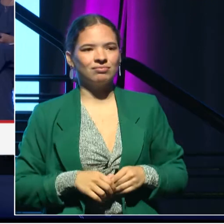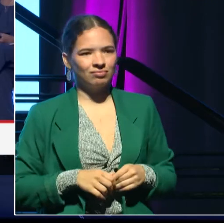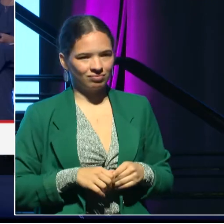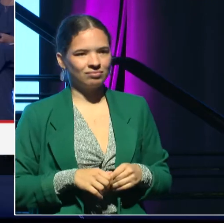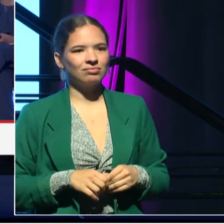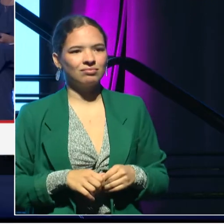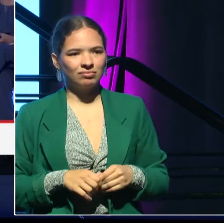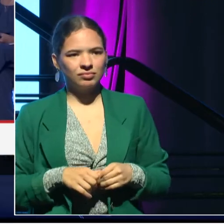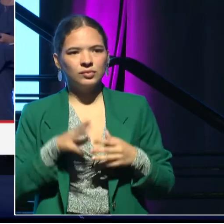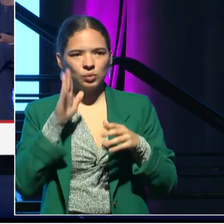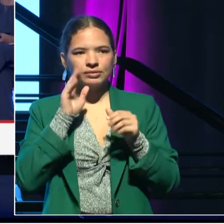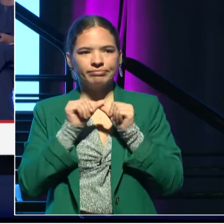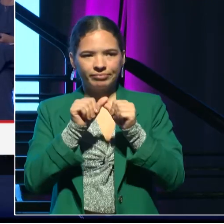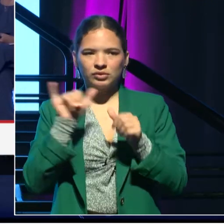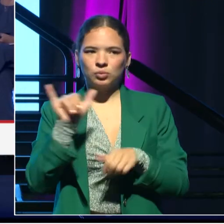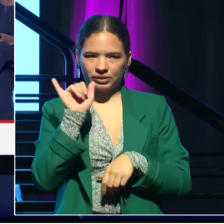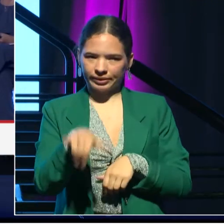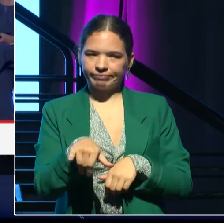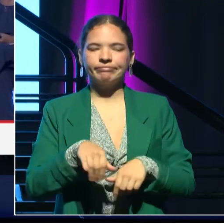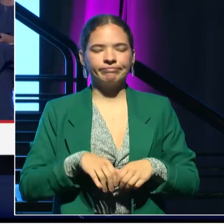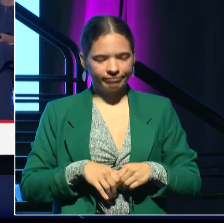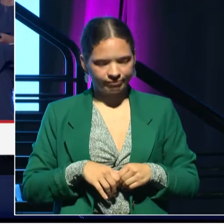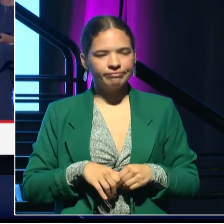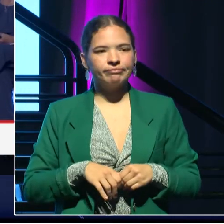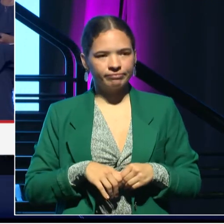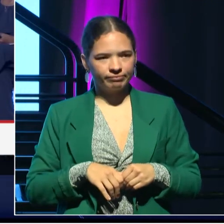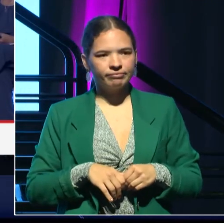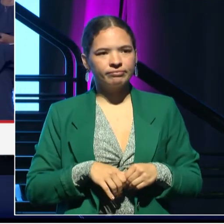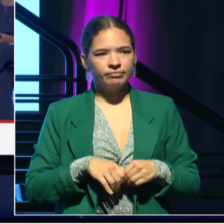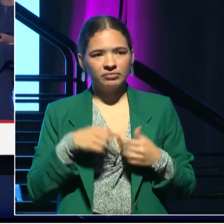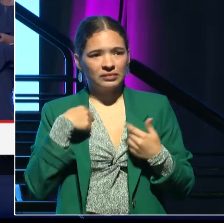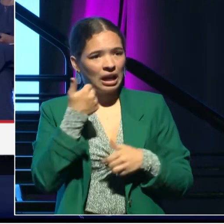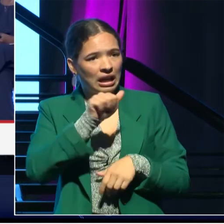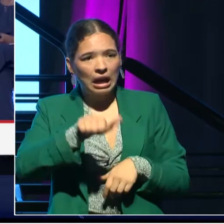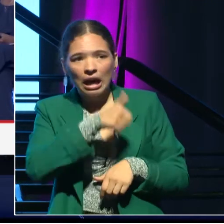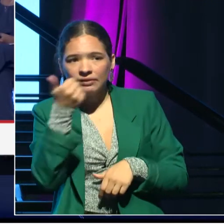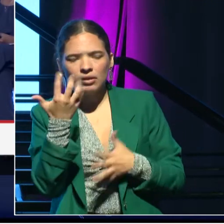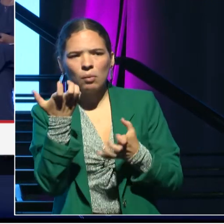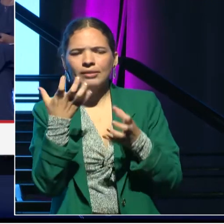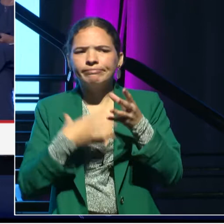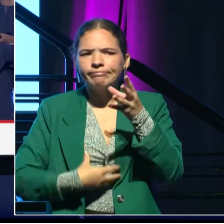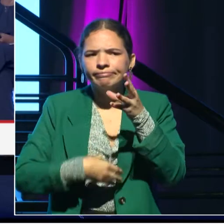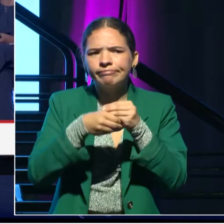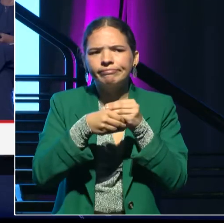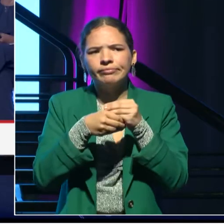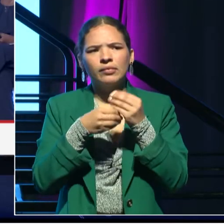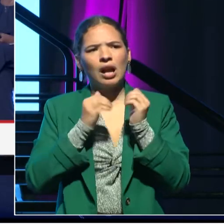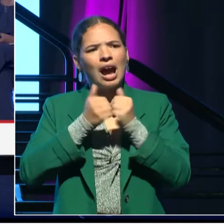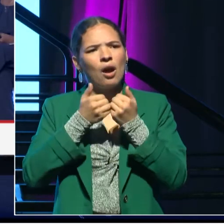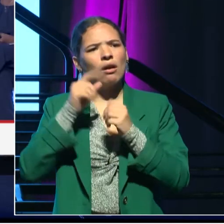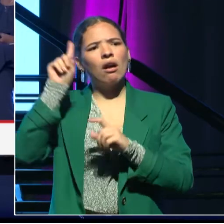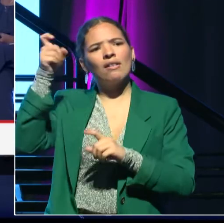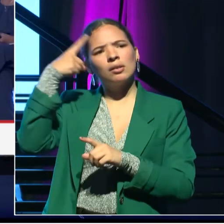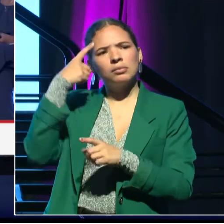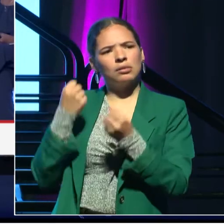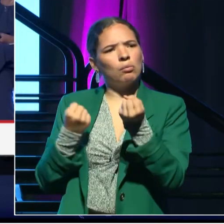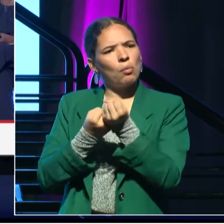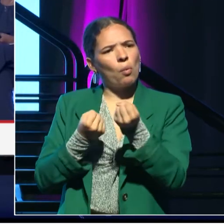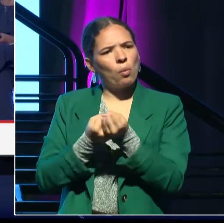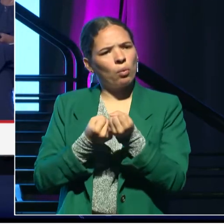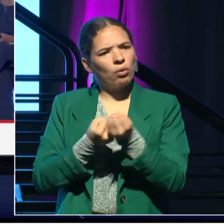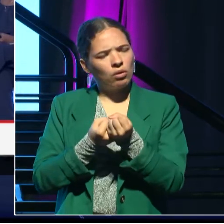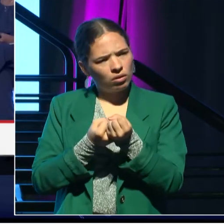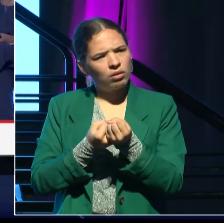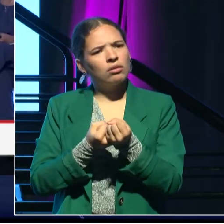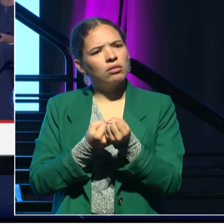that. And the other thing that I wanted to add about how the government can support this space that sometimes